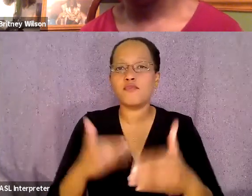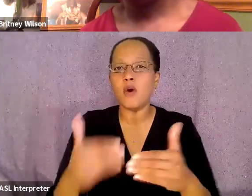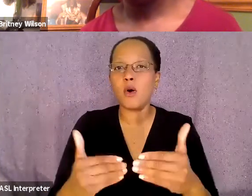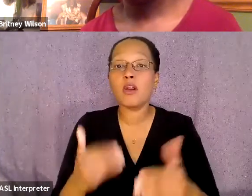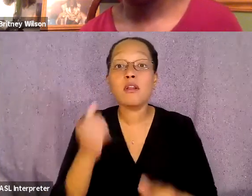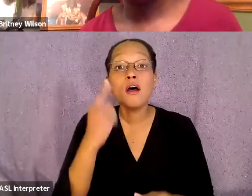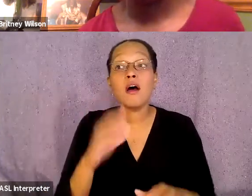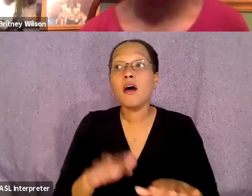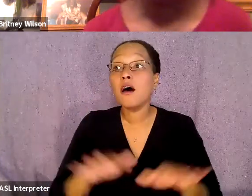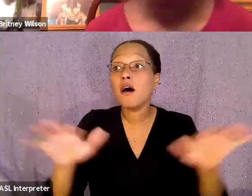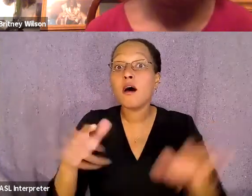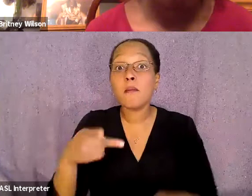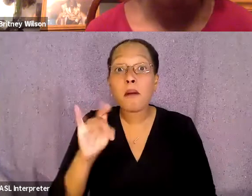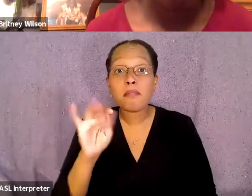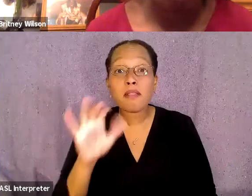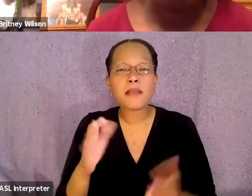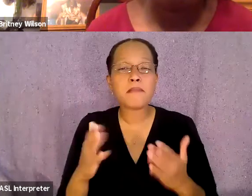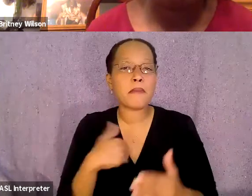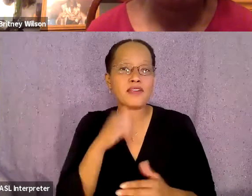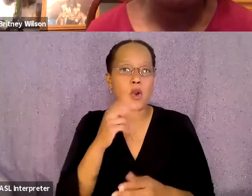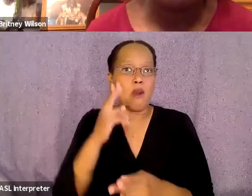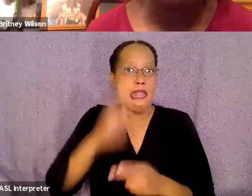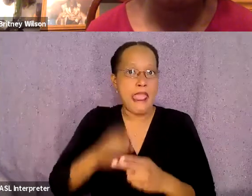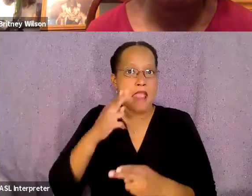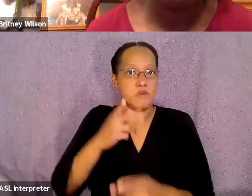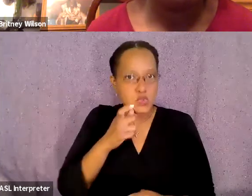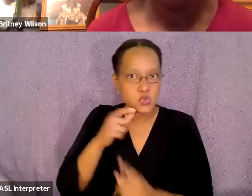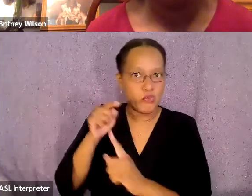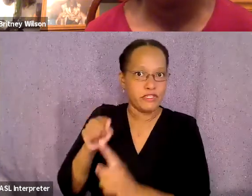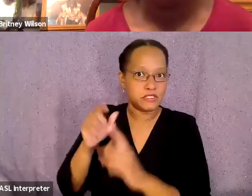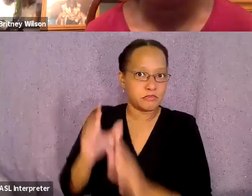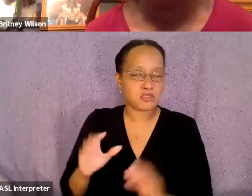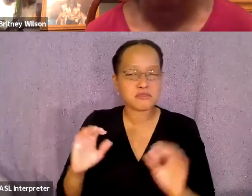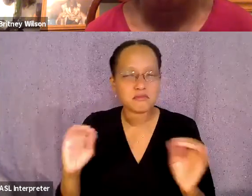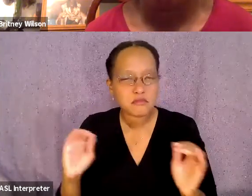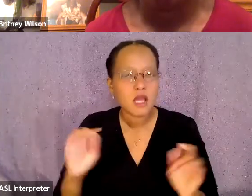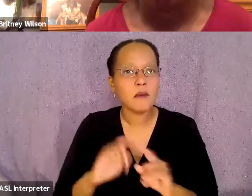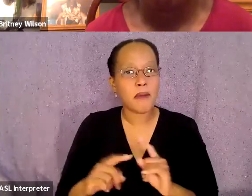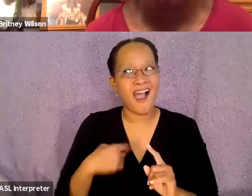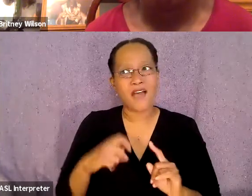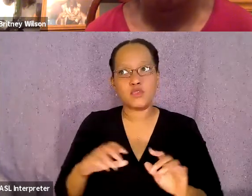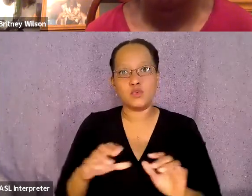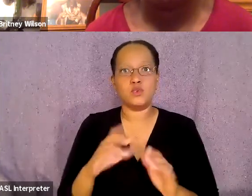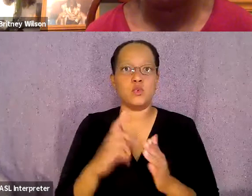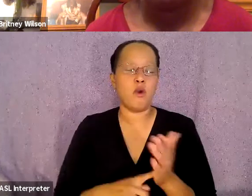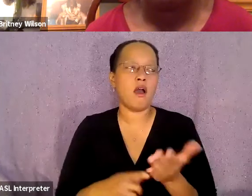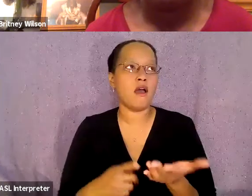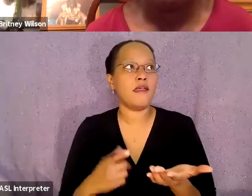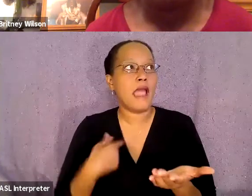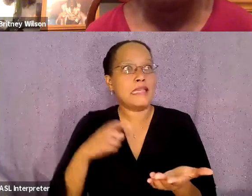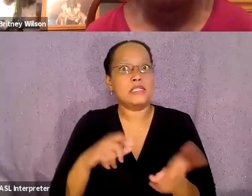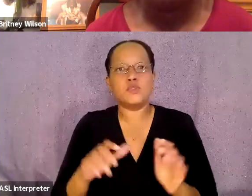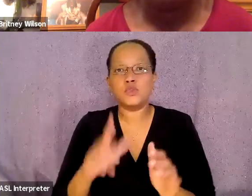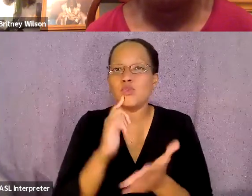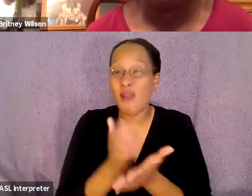publicly, because that's not going to help us. And so we have to do whatever it is to help us and our well-being and our